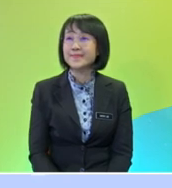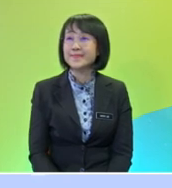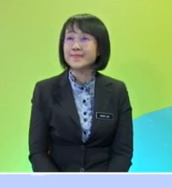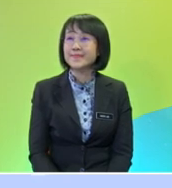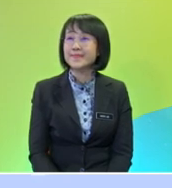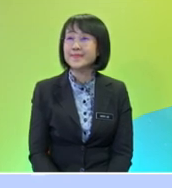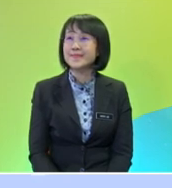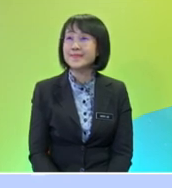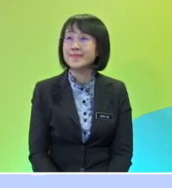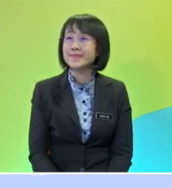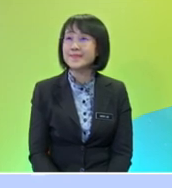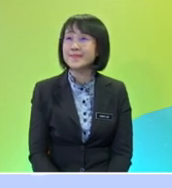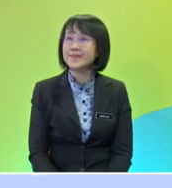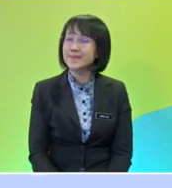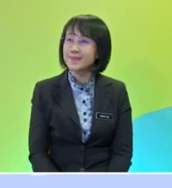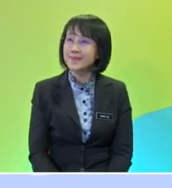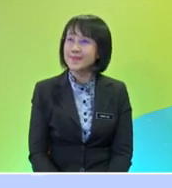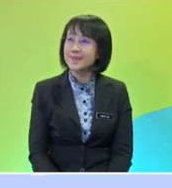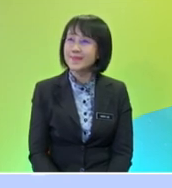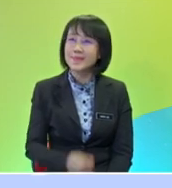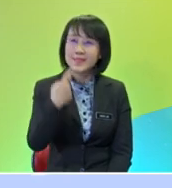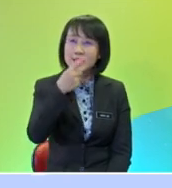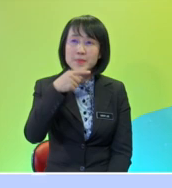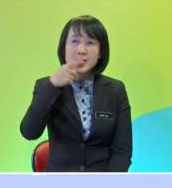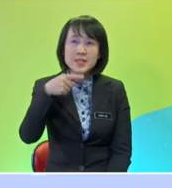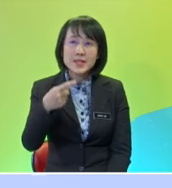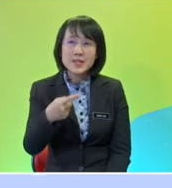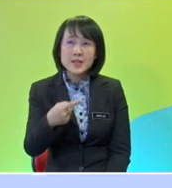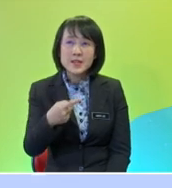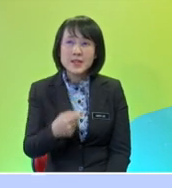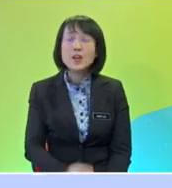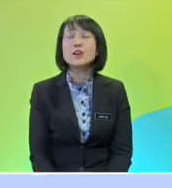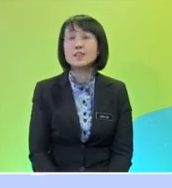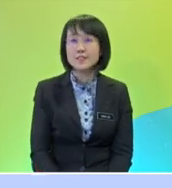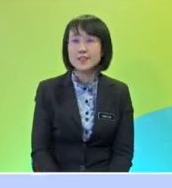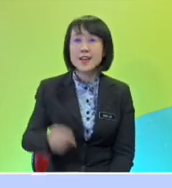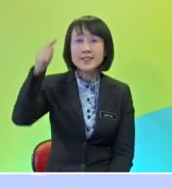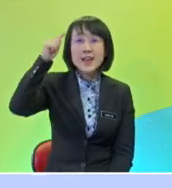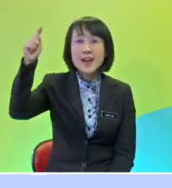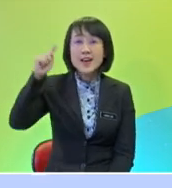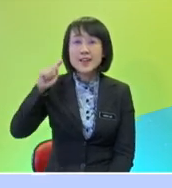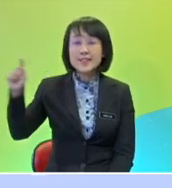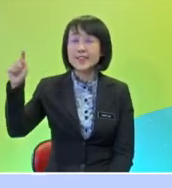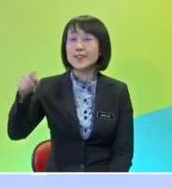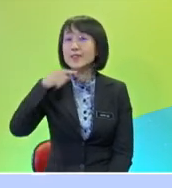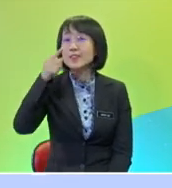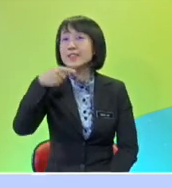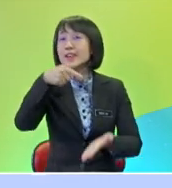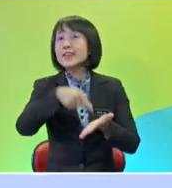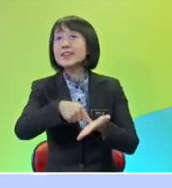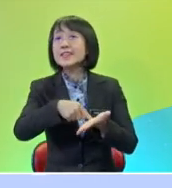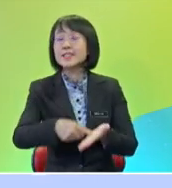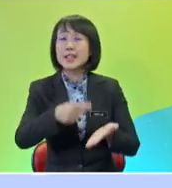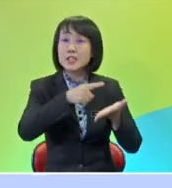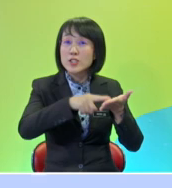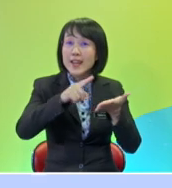Lara, it who was said Zarif this? Who said it? Who said it? It was Zarif who said Zarif. It. It was Zarif who said this. Let's